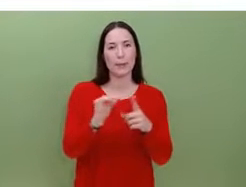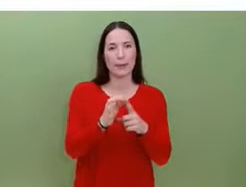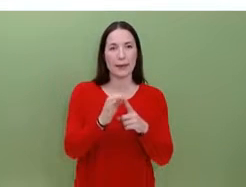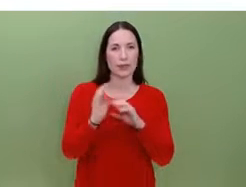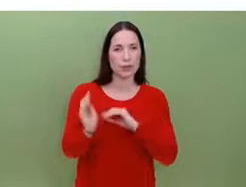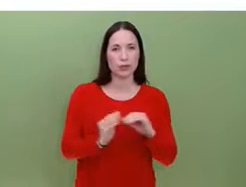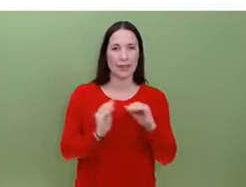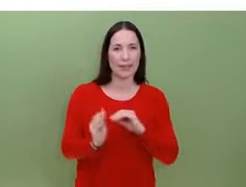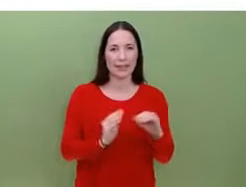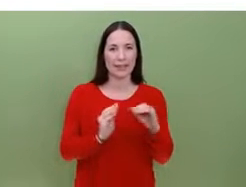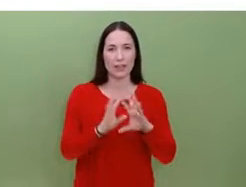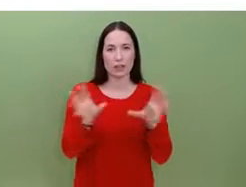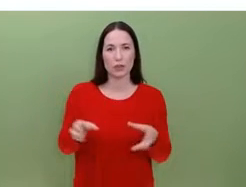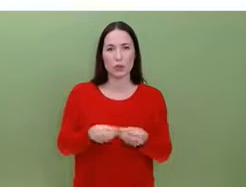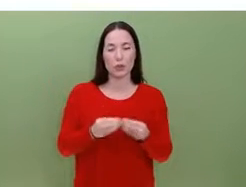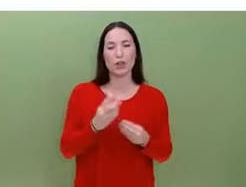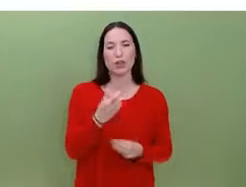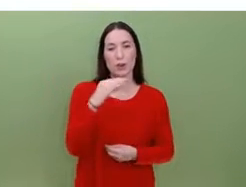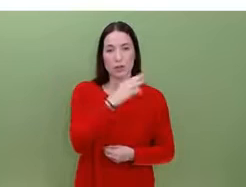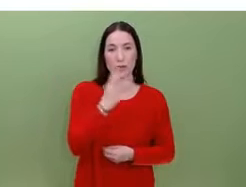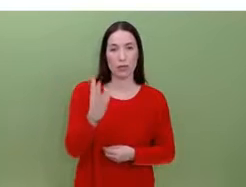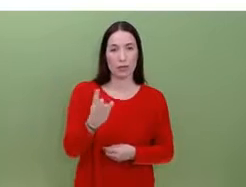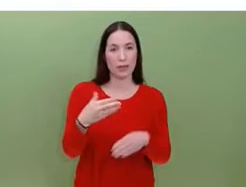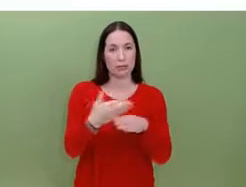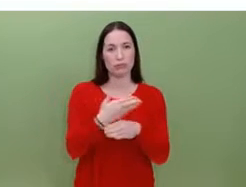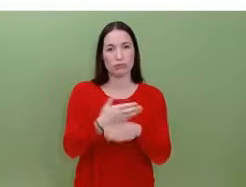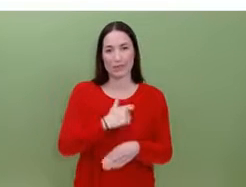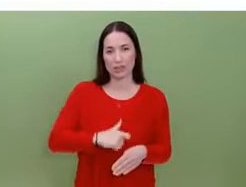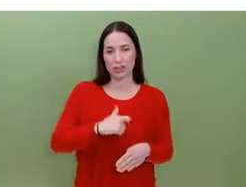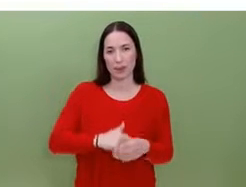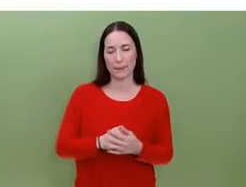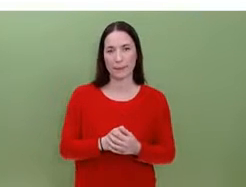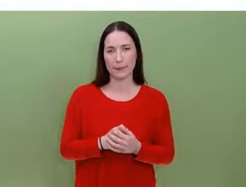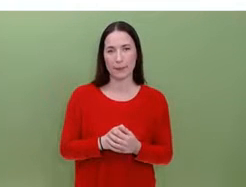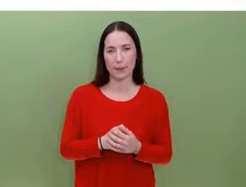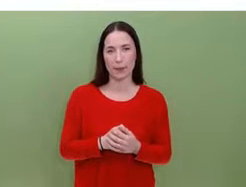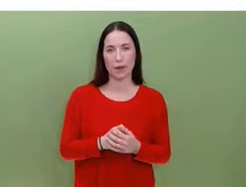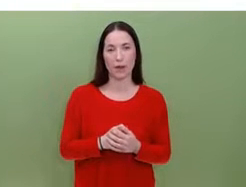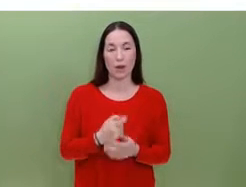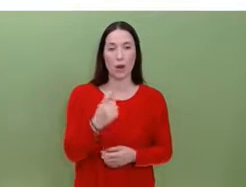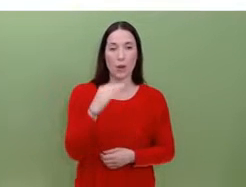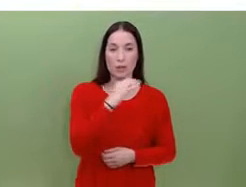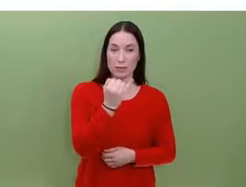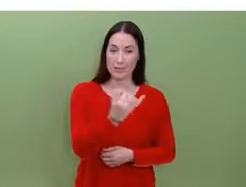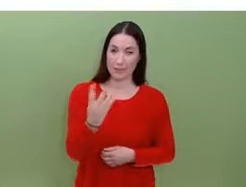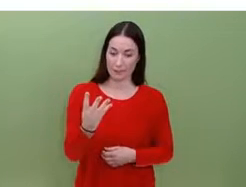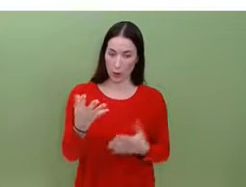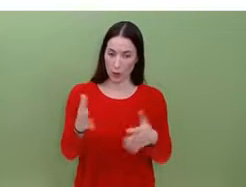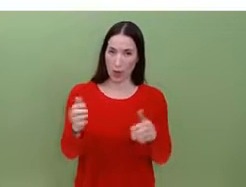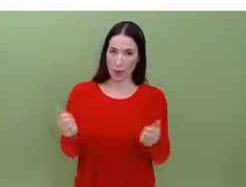of 203 practitioners. Of the 164 who finished their training,